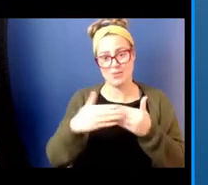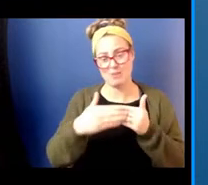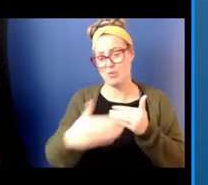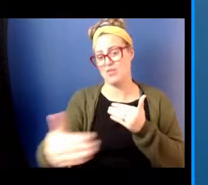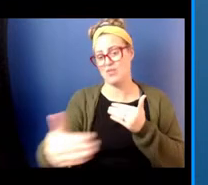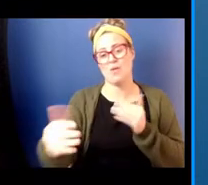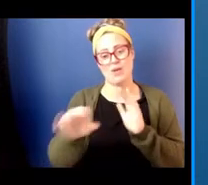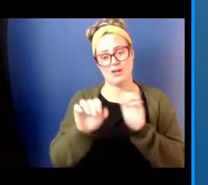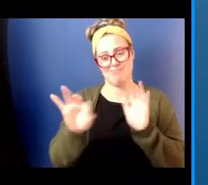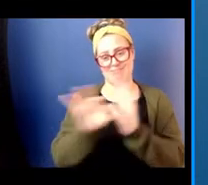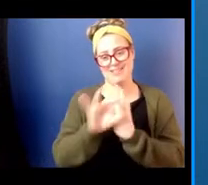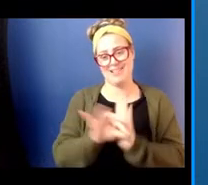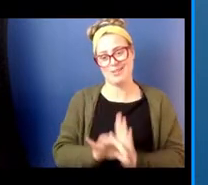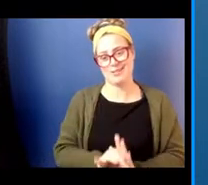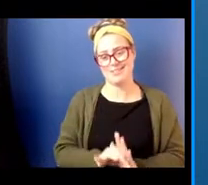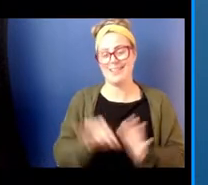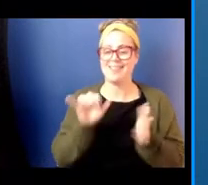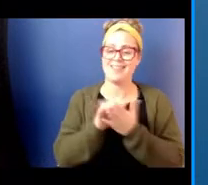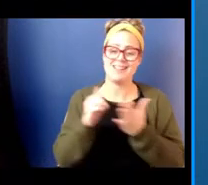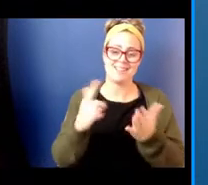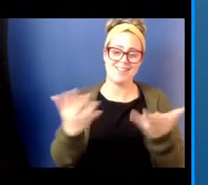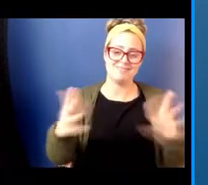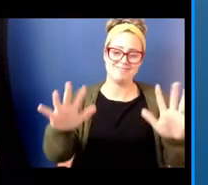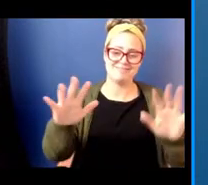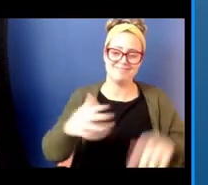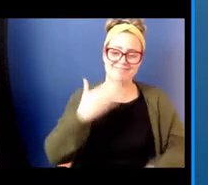say David